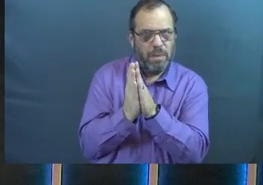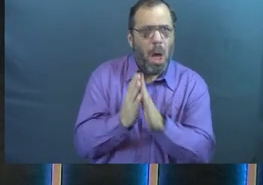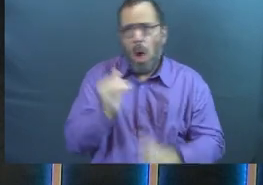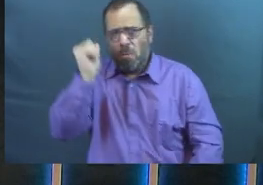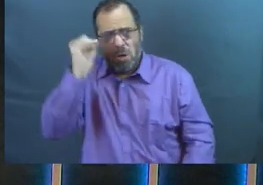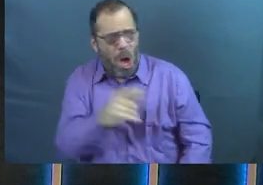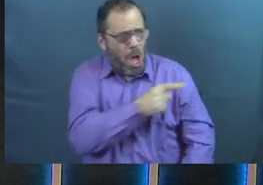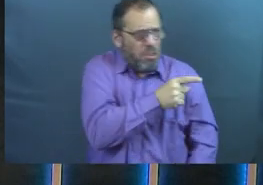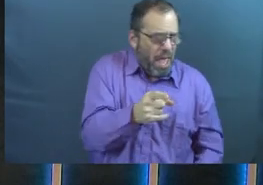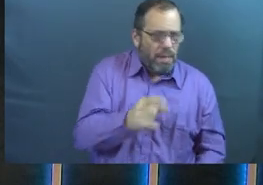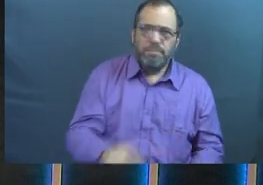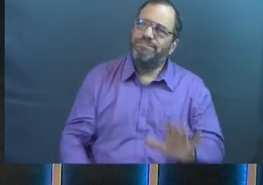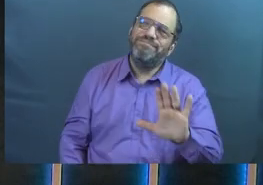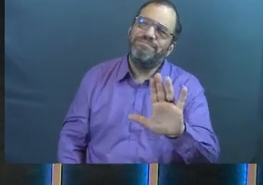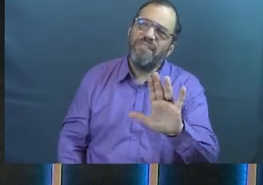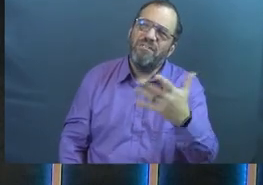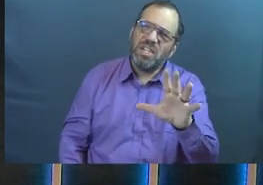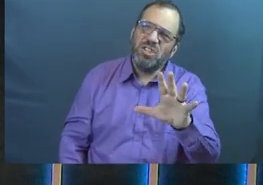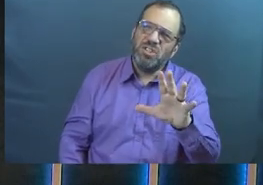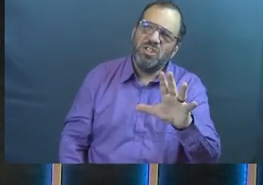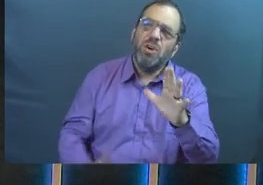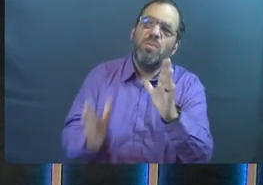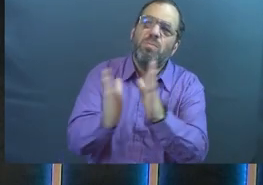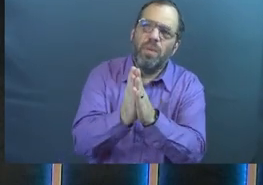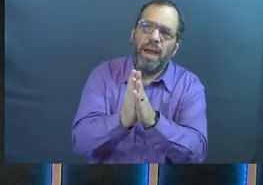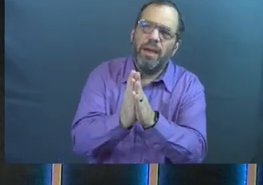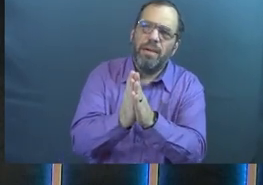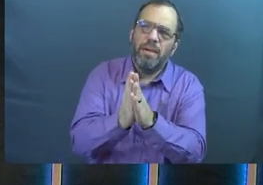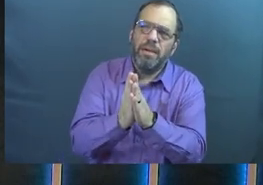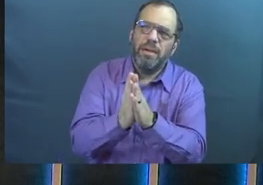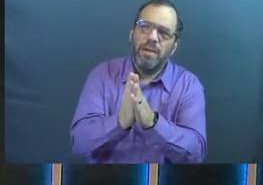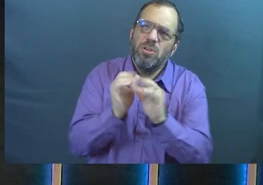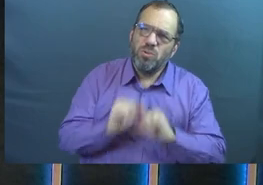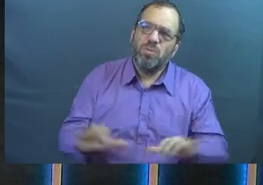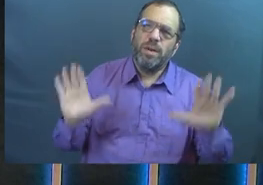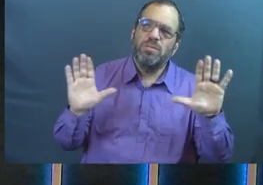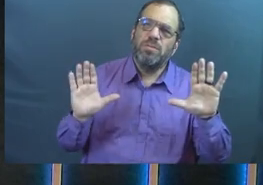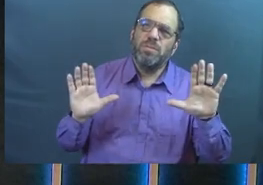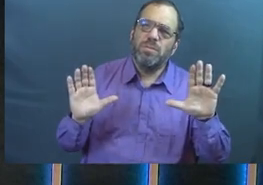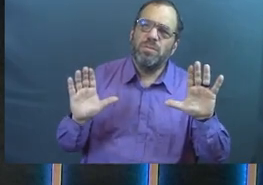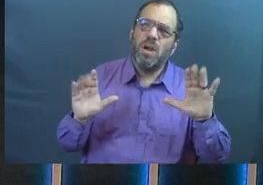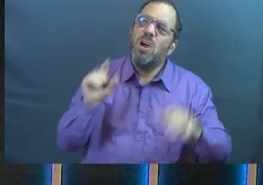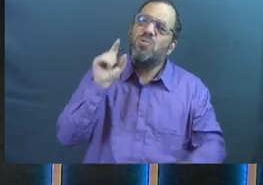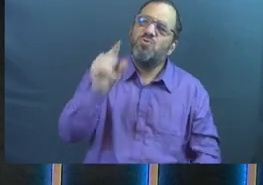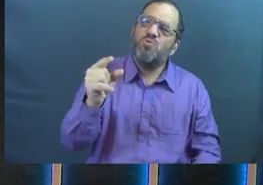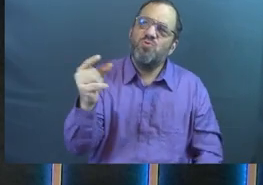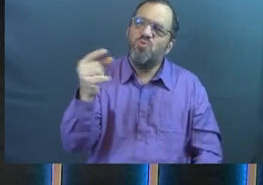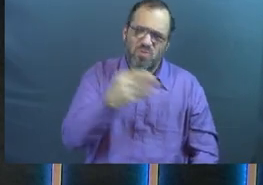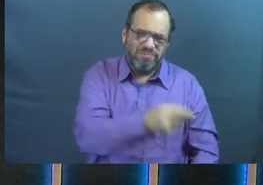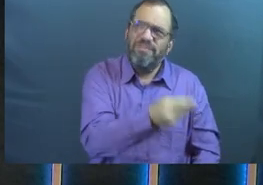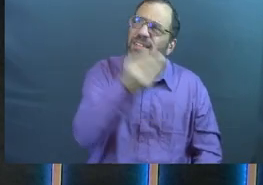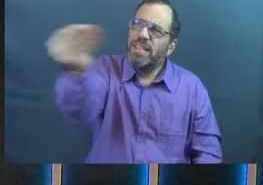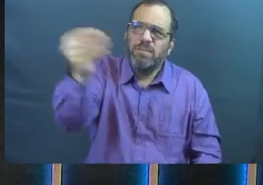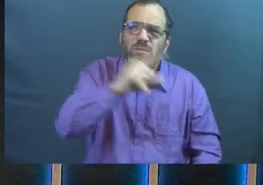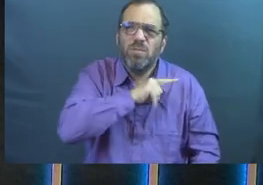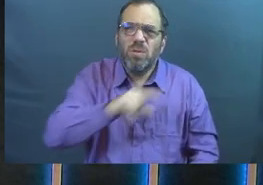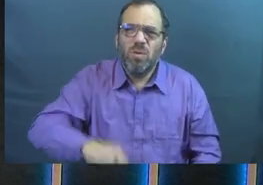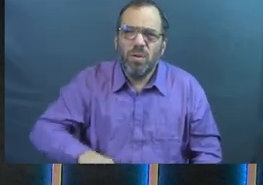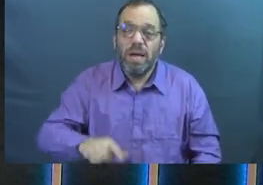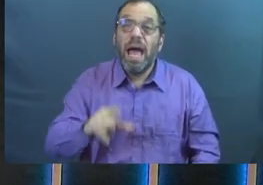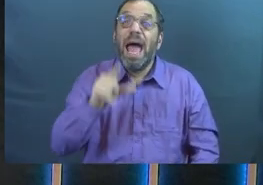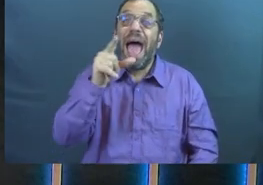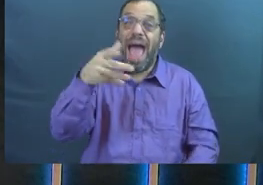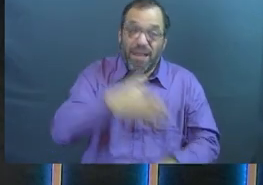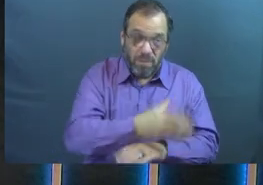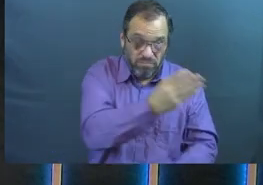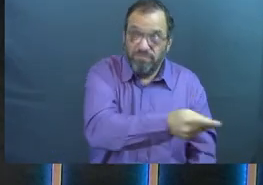But God, now you pray. You surrender. You give them to the Lord. And when